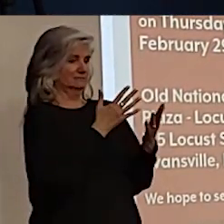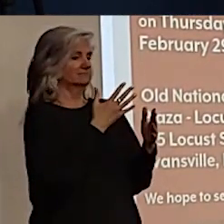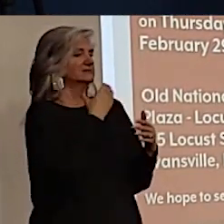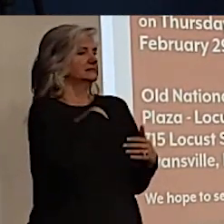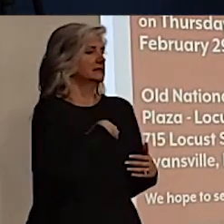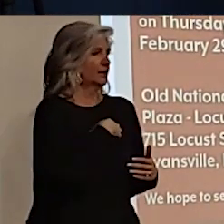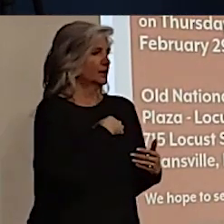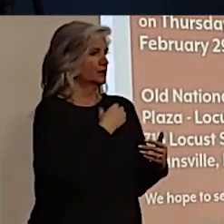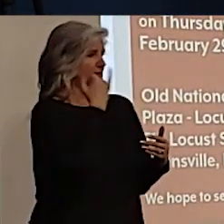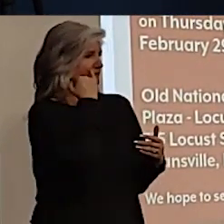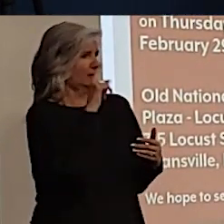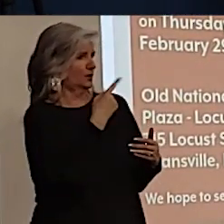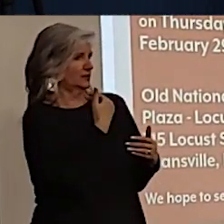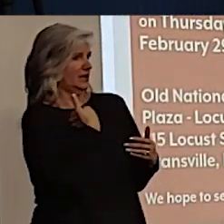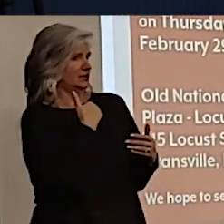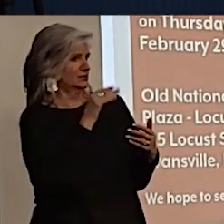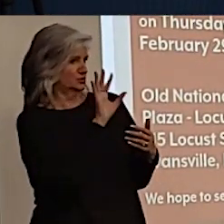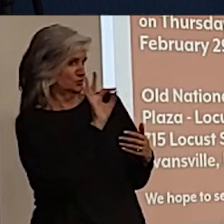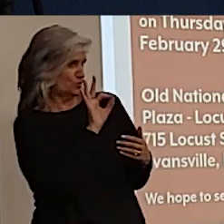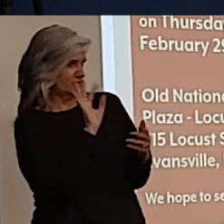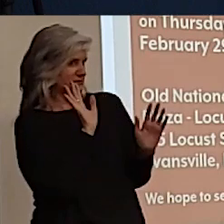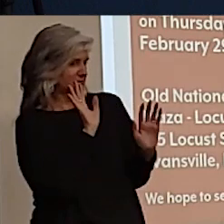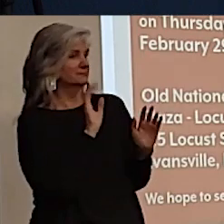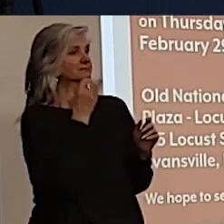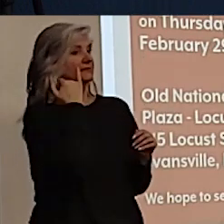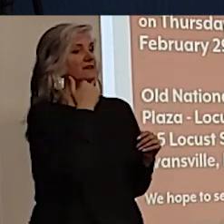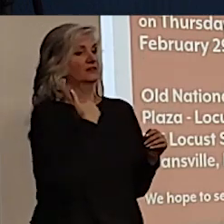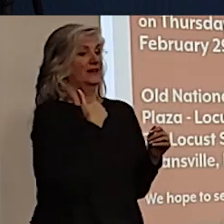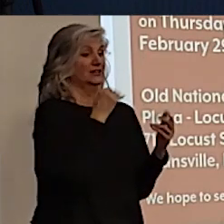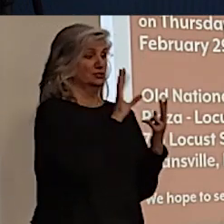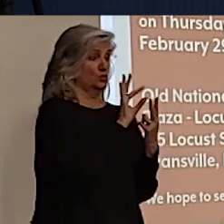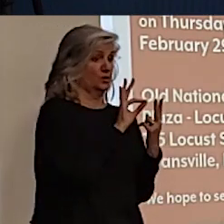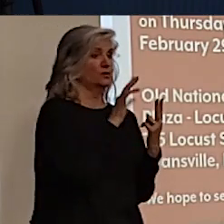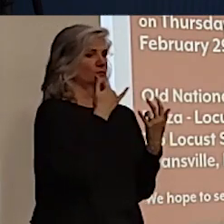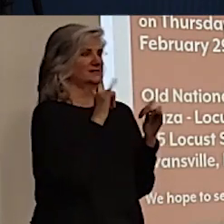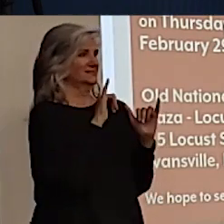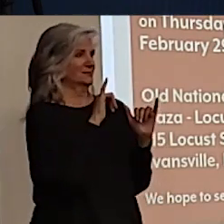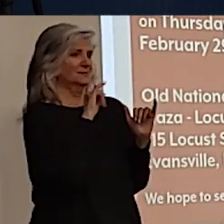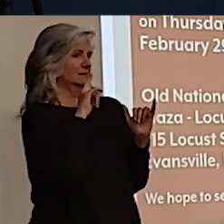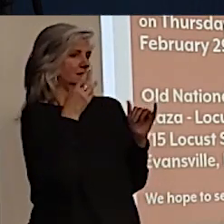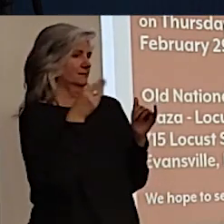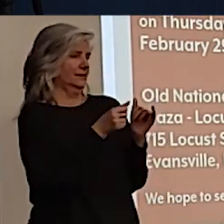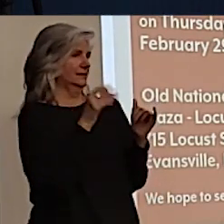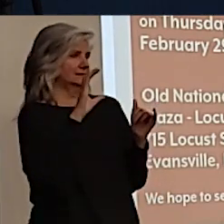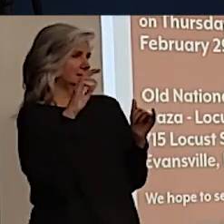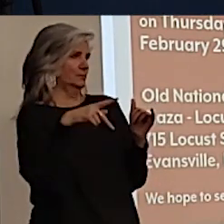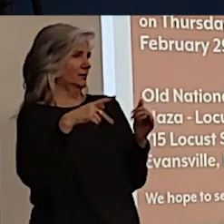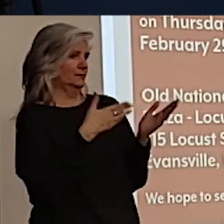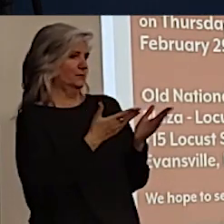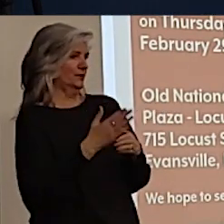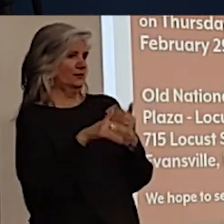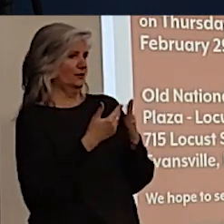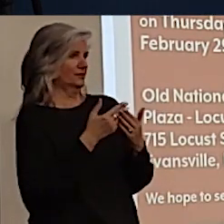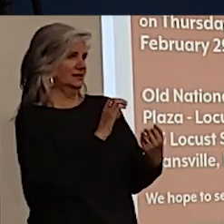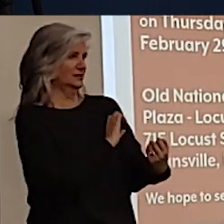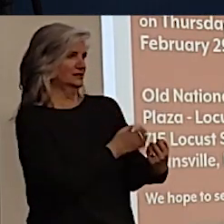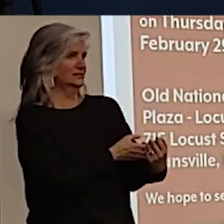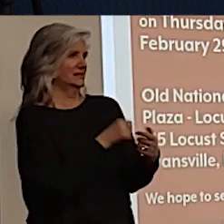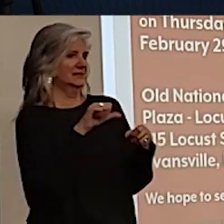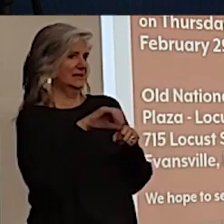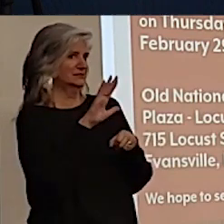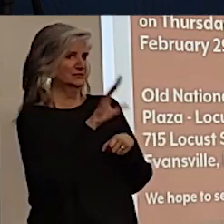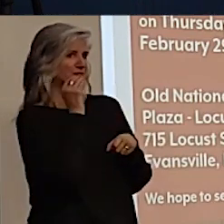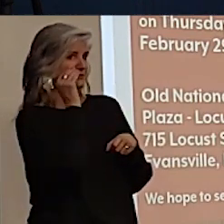that if I only had a choice, but even if you had a choice, you would still be paying CenterPoint to deliver all that energy and all that gas to your home.